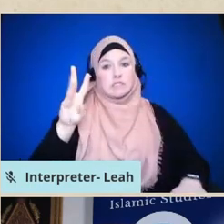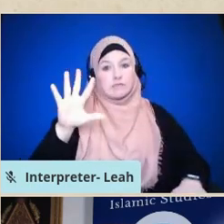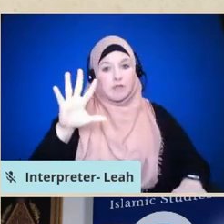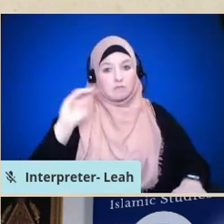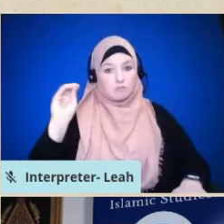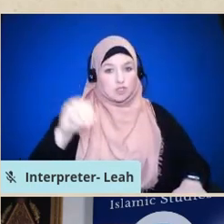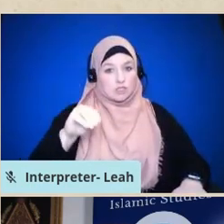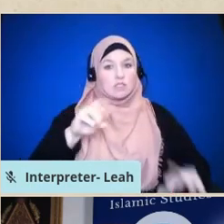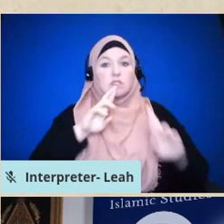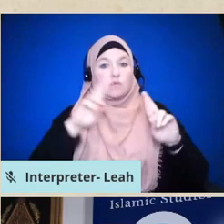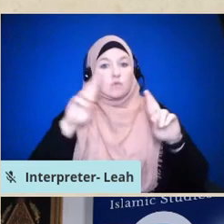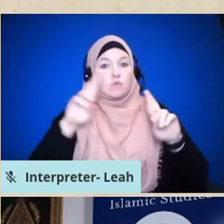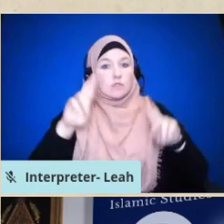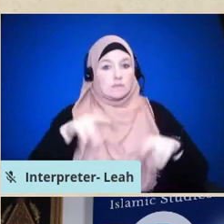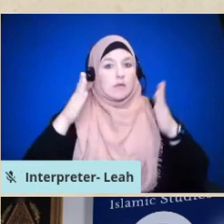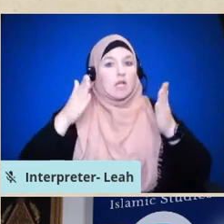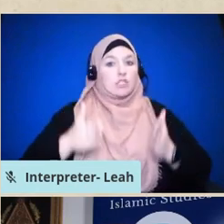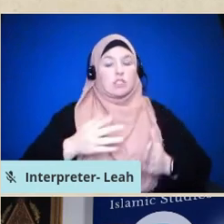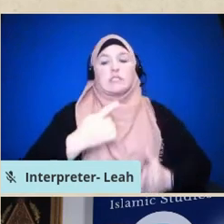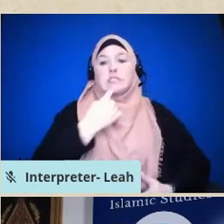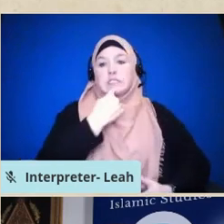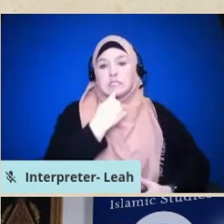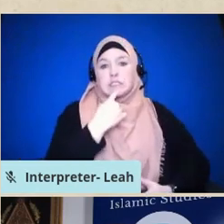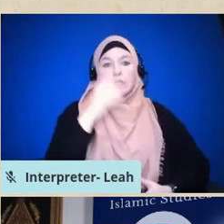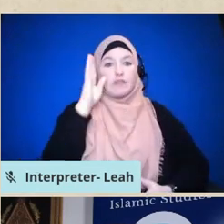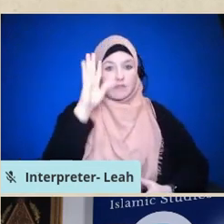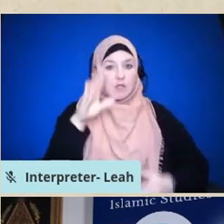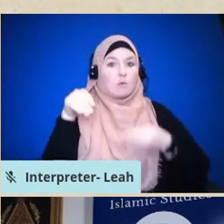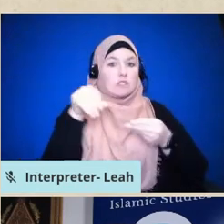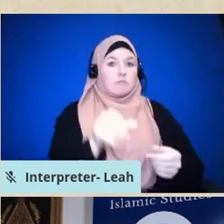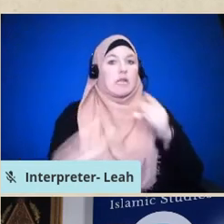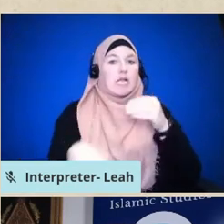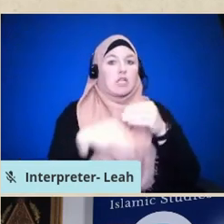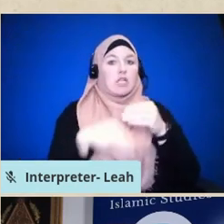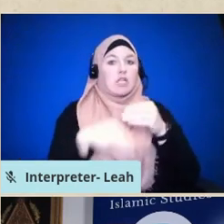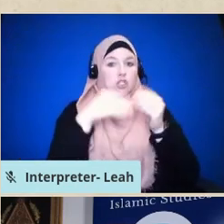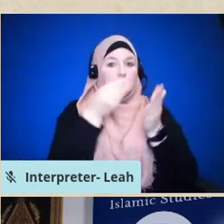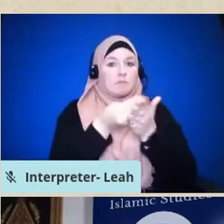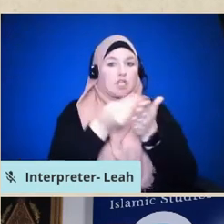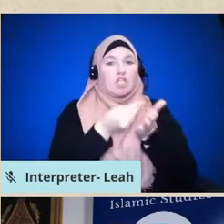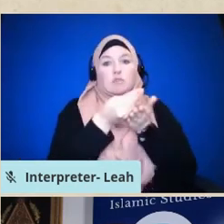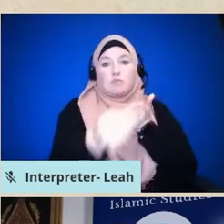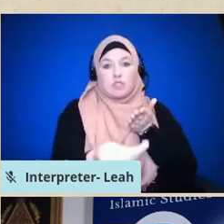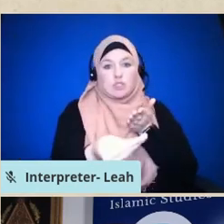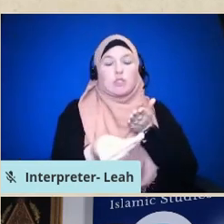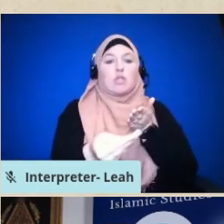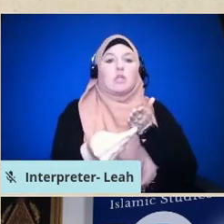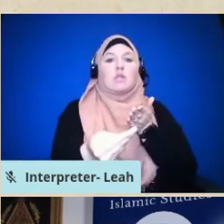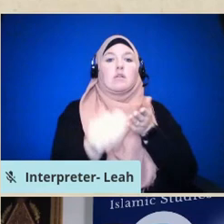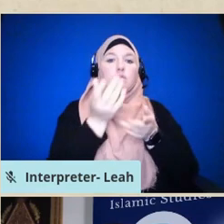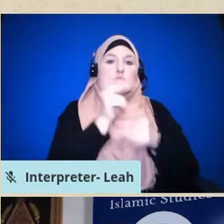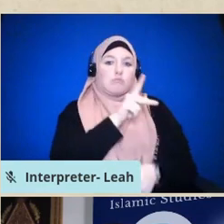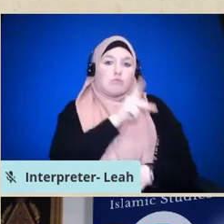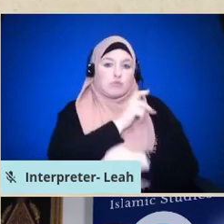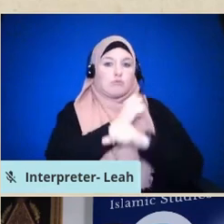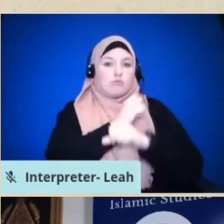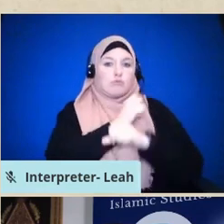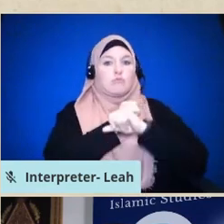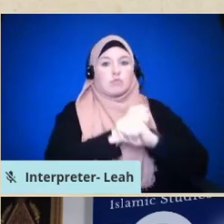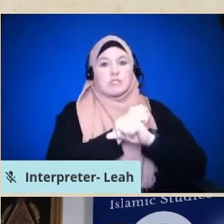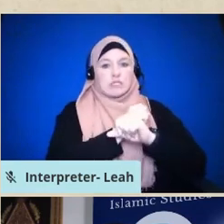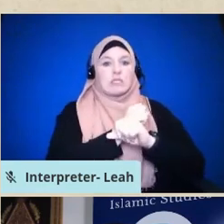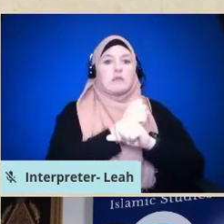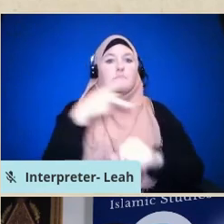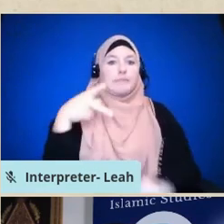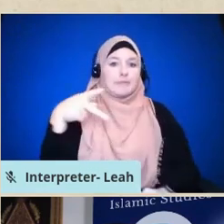65% of respondents said that they will spend extra money to purchase personal protective equipment for their kids.